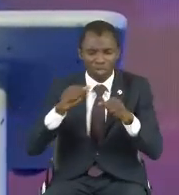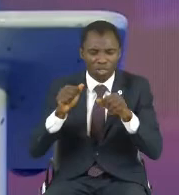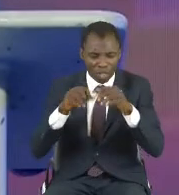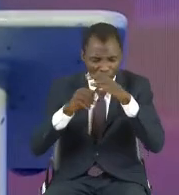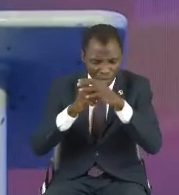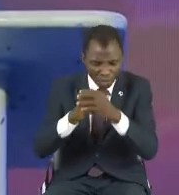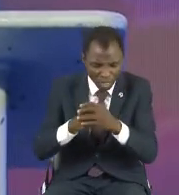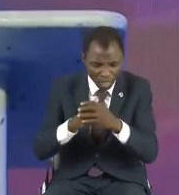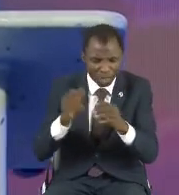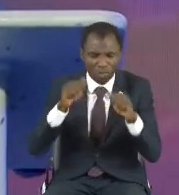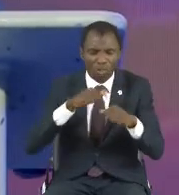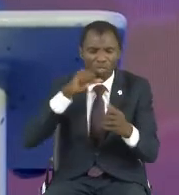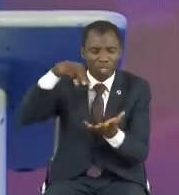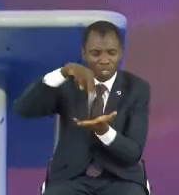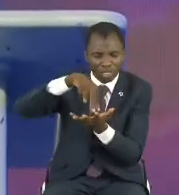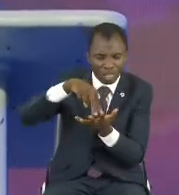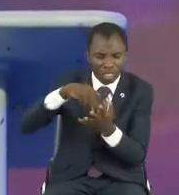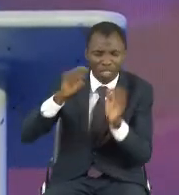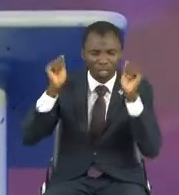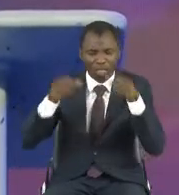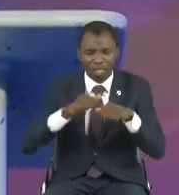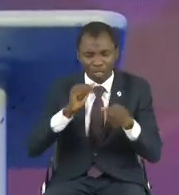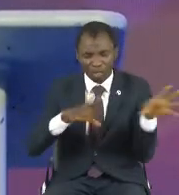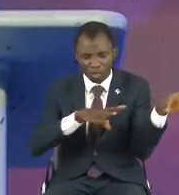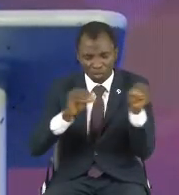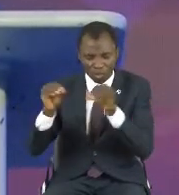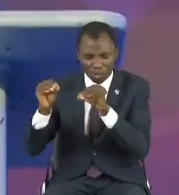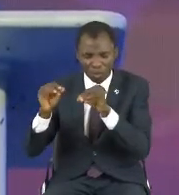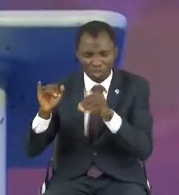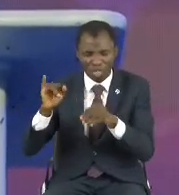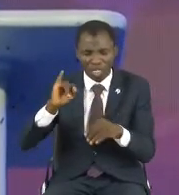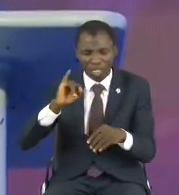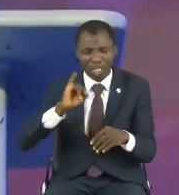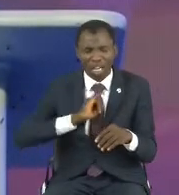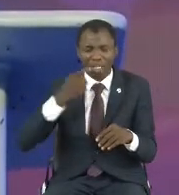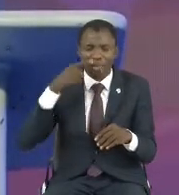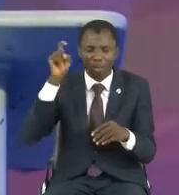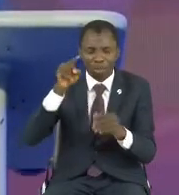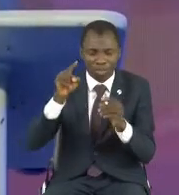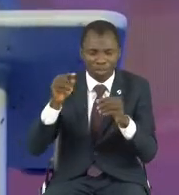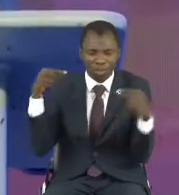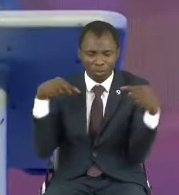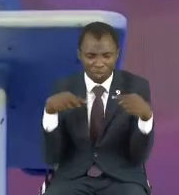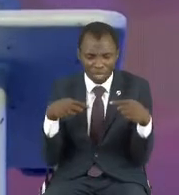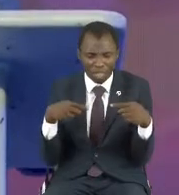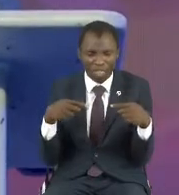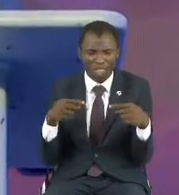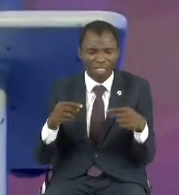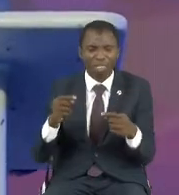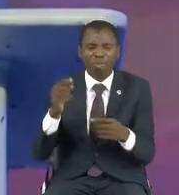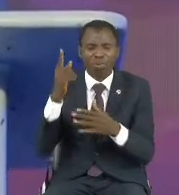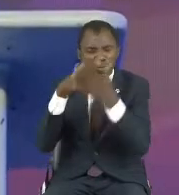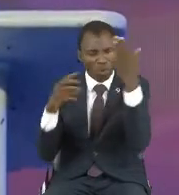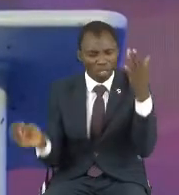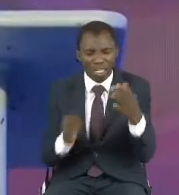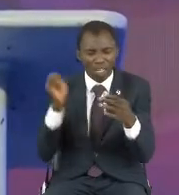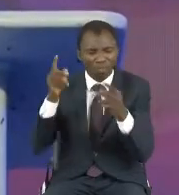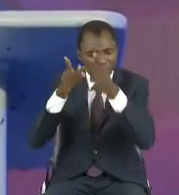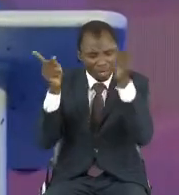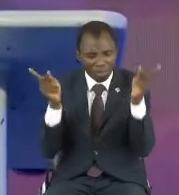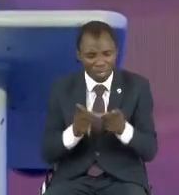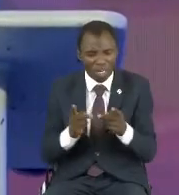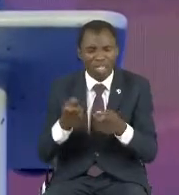stand, couldn't move. I command your pain, whatever source, come out